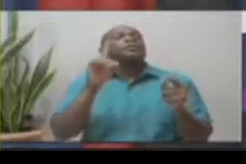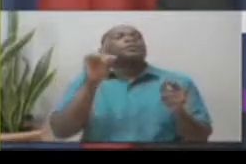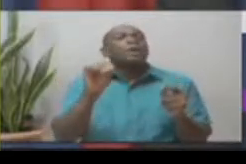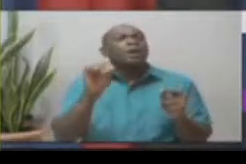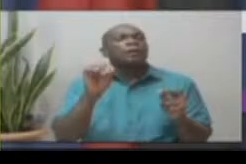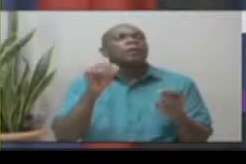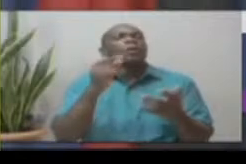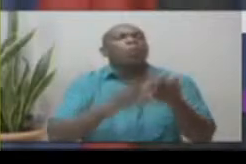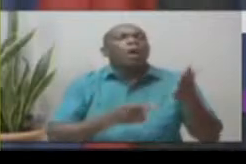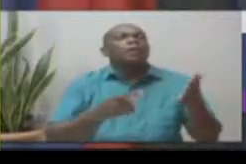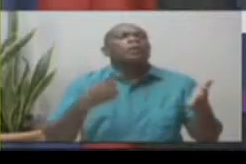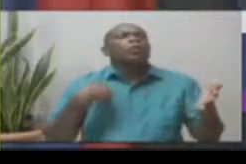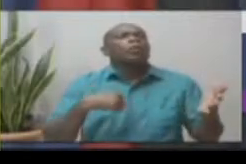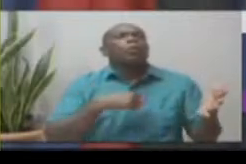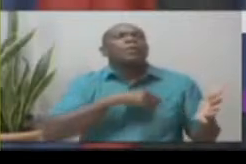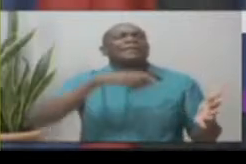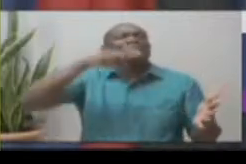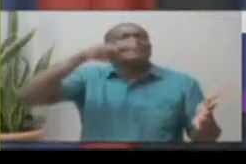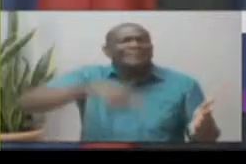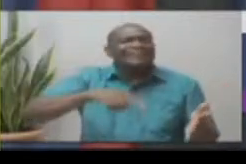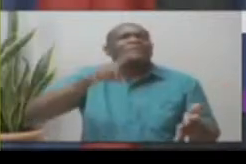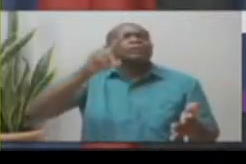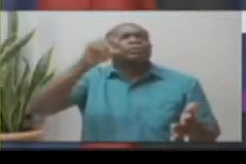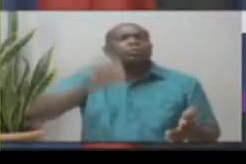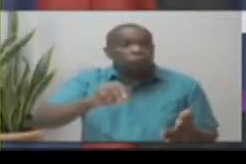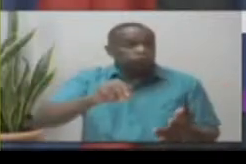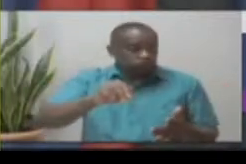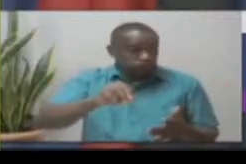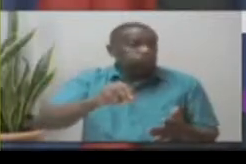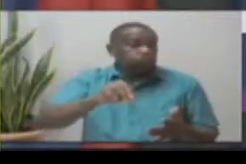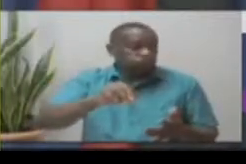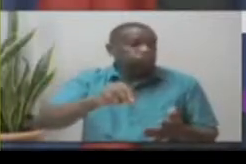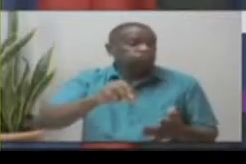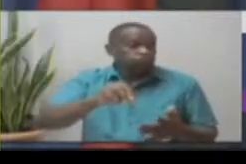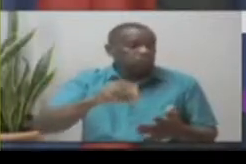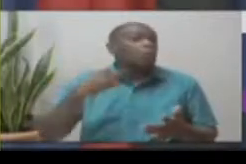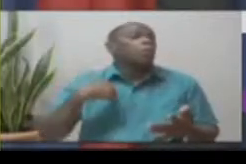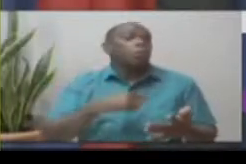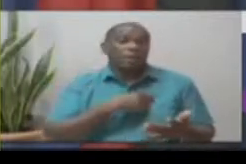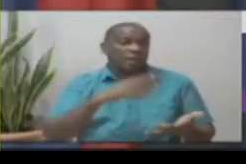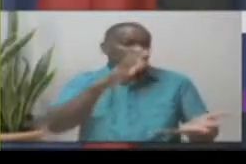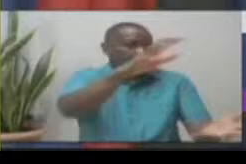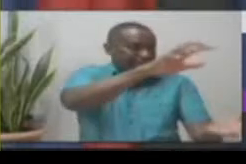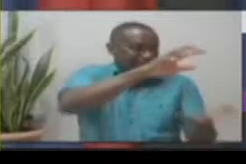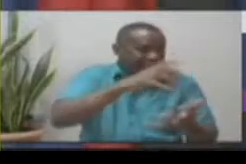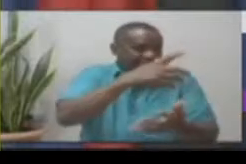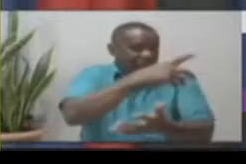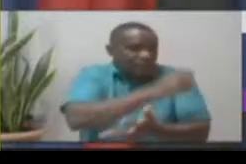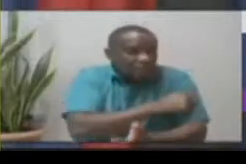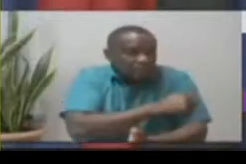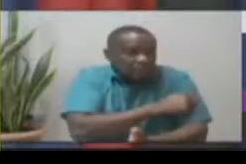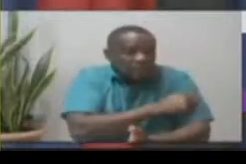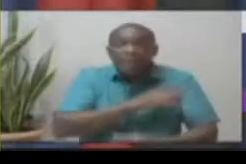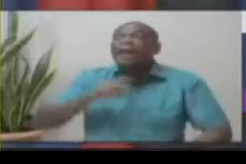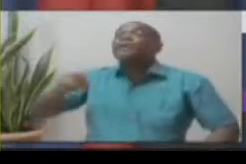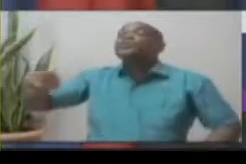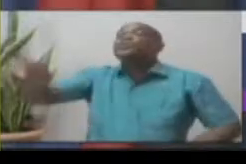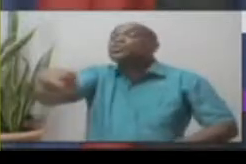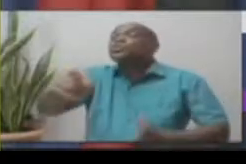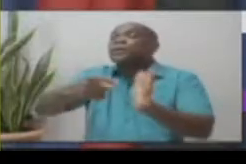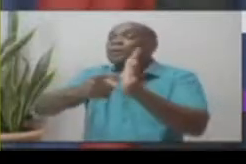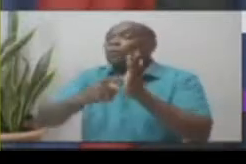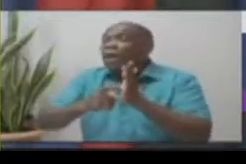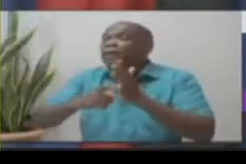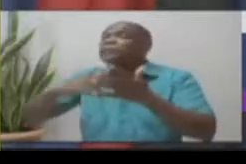with the vaccines that are required. And the population is now required to use those vaccines to